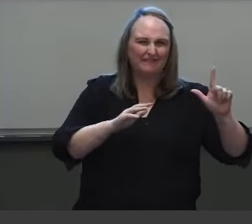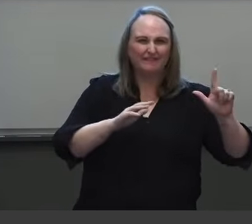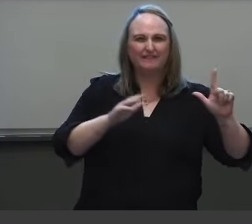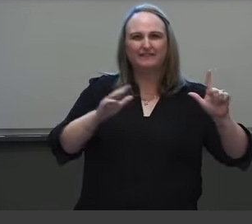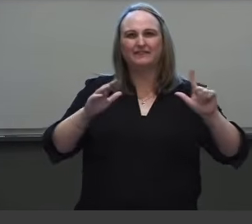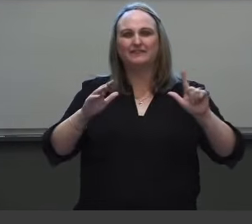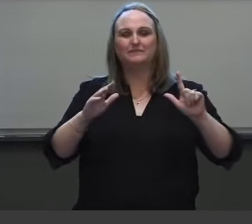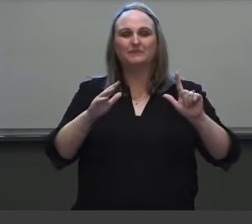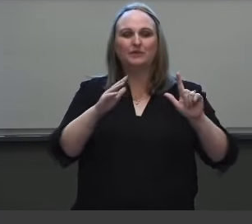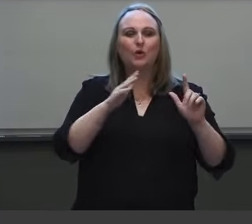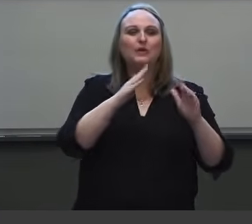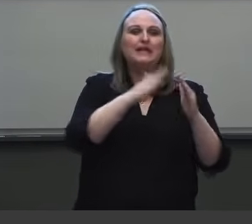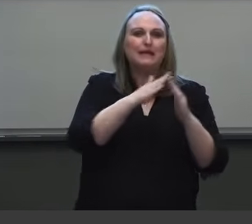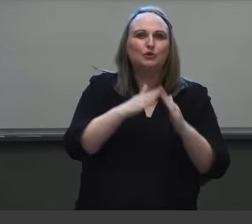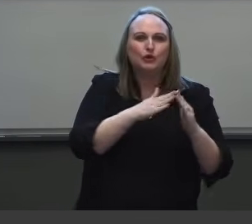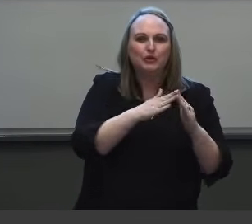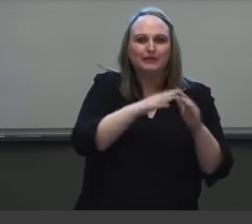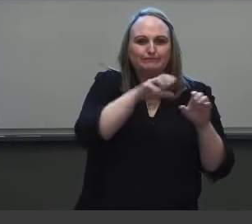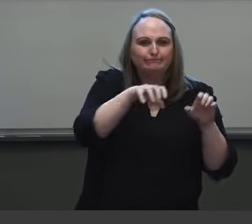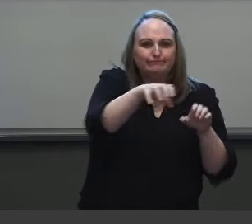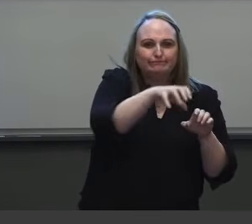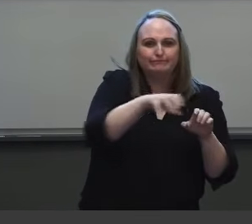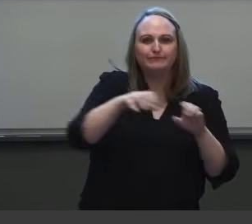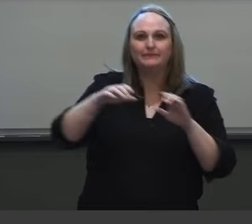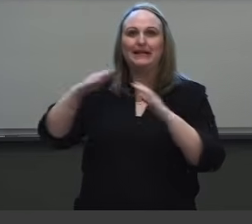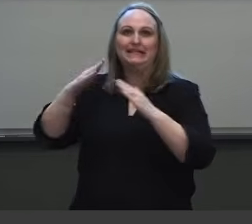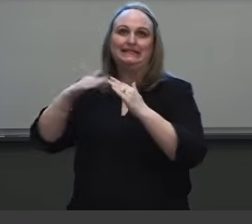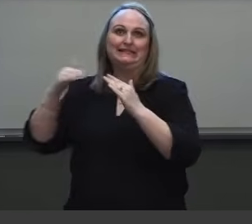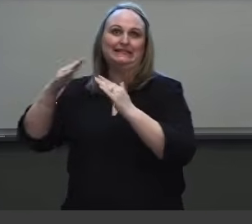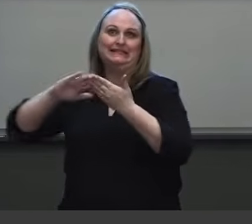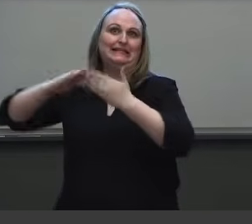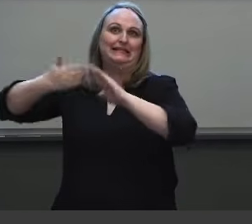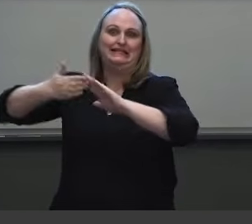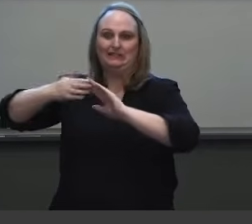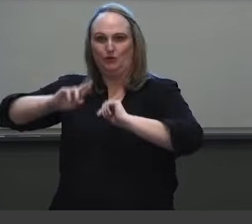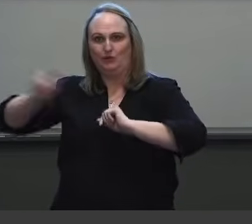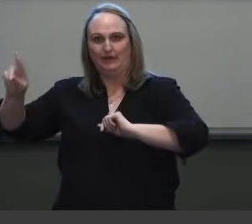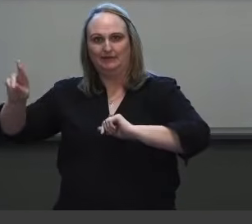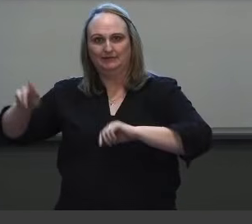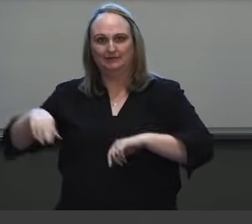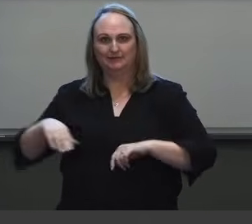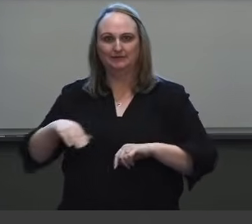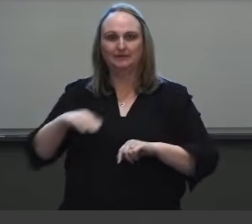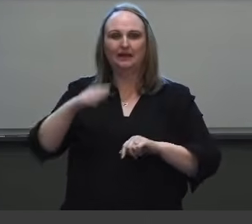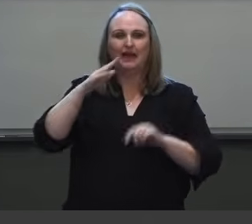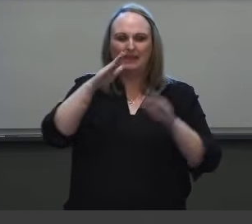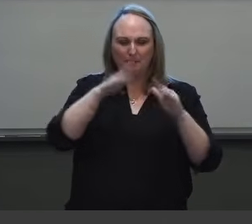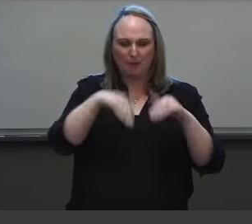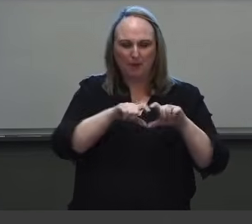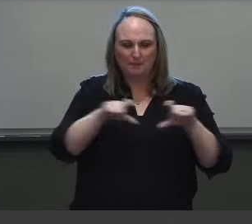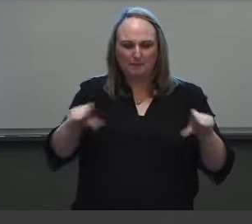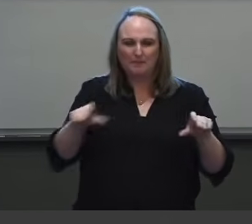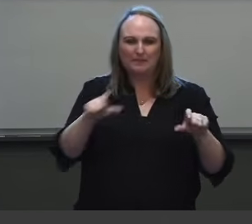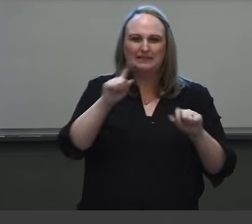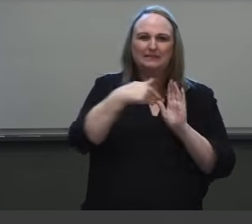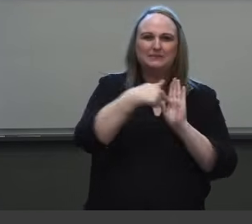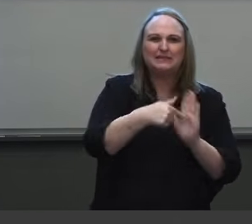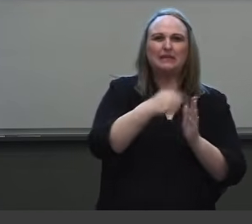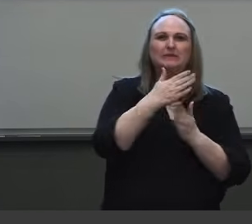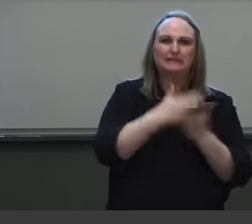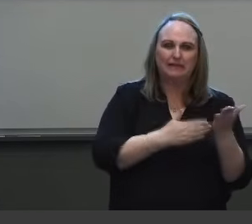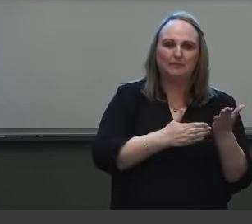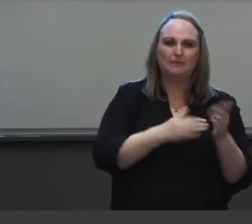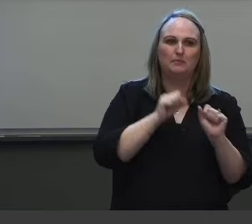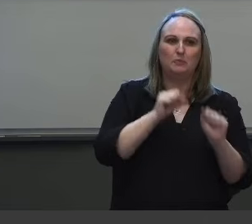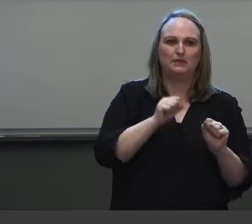city scene on the right. And on the bottom, you can see some examples of stimuli that are typically associated with sounds that are